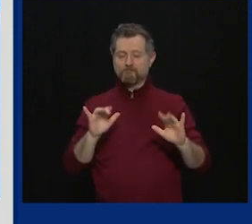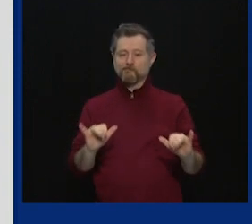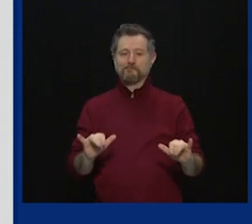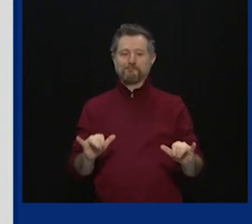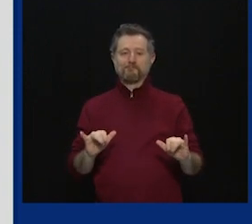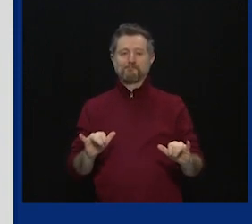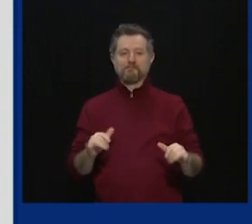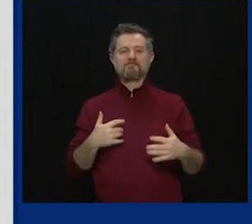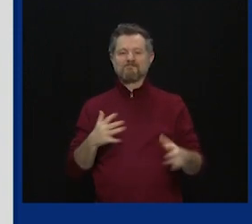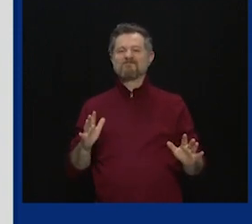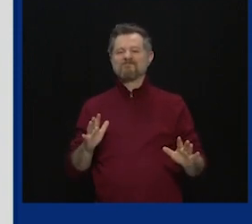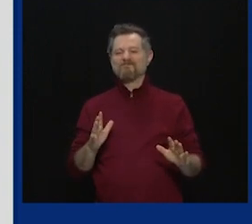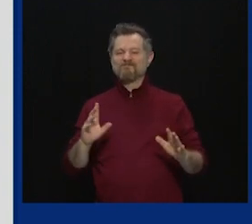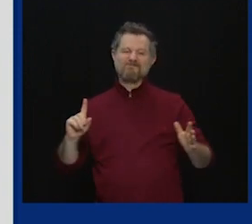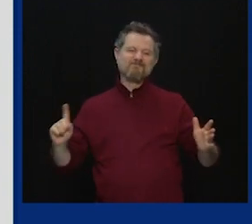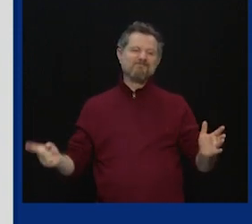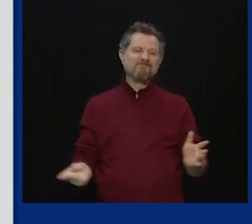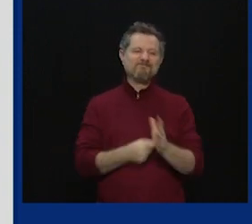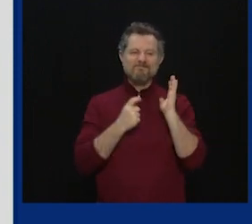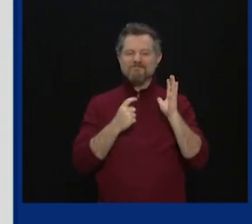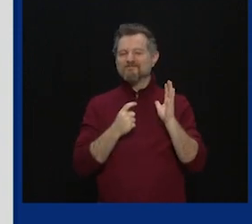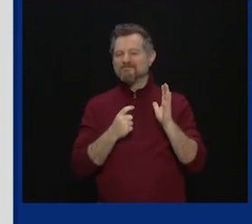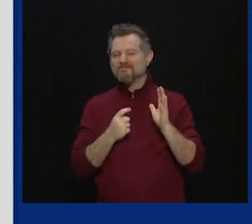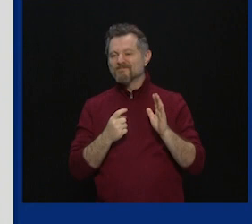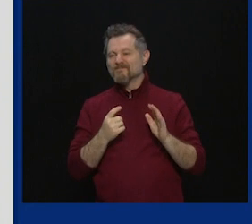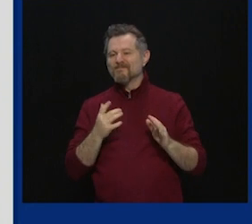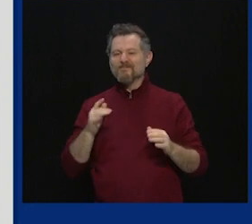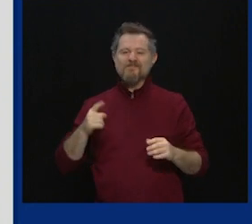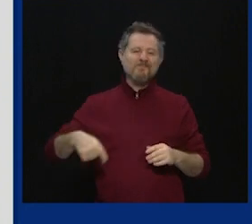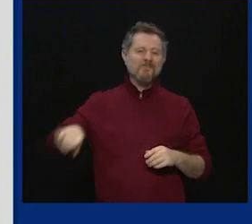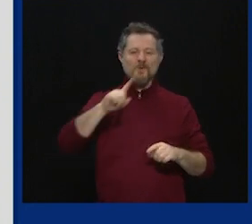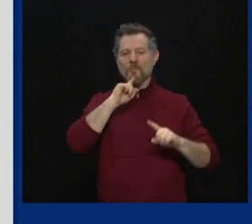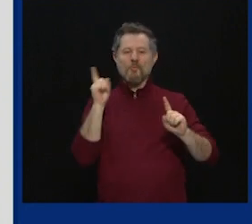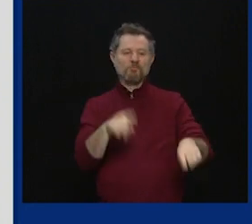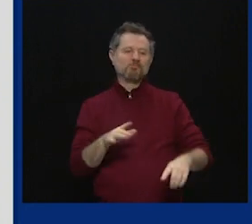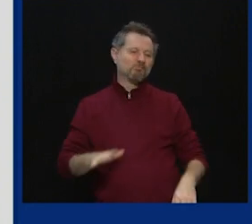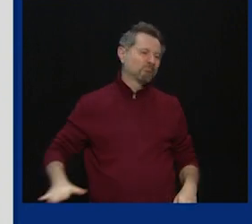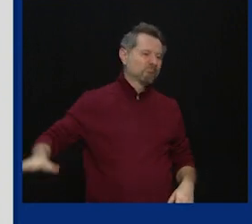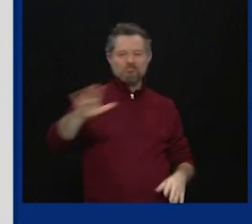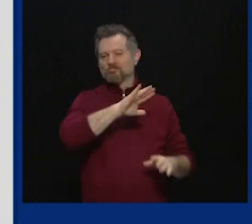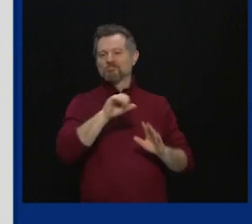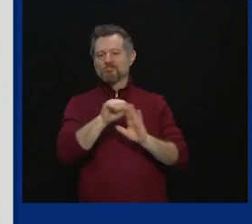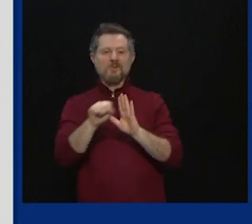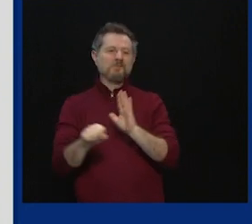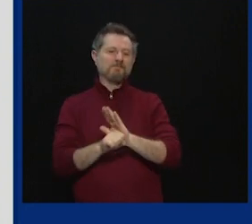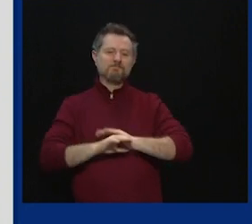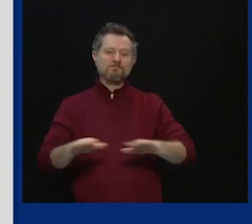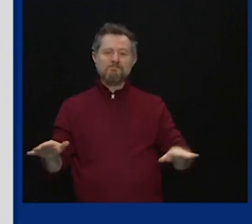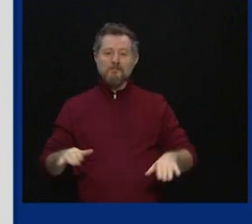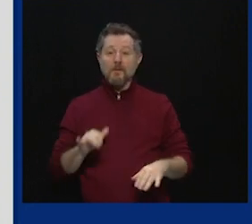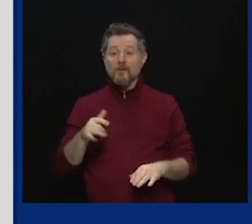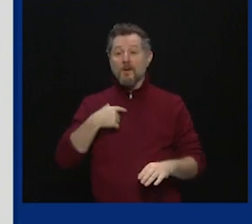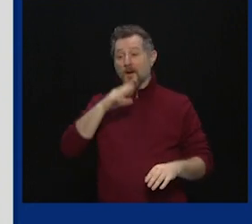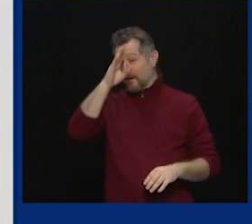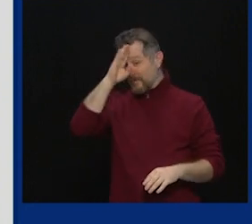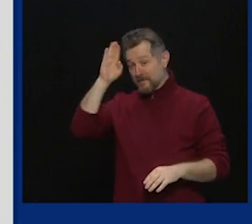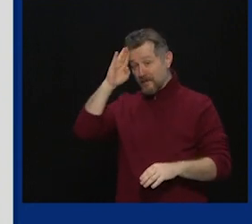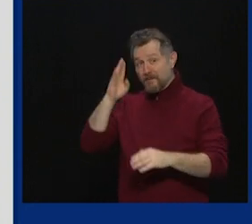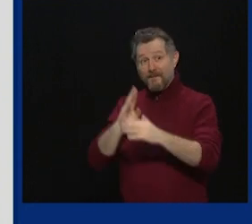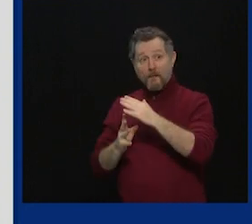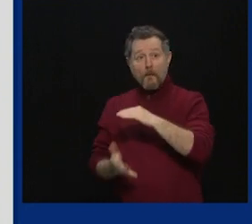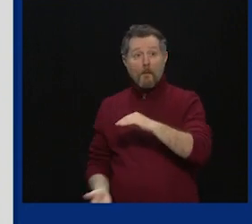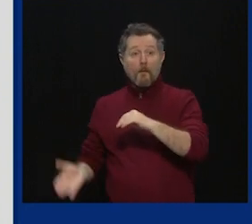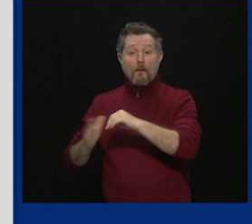a statewide situation here. Also, cases going up, hospitalizations are going up. Hospitalizations